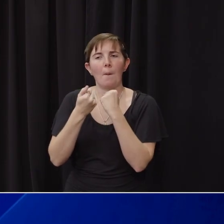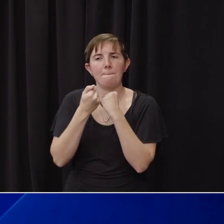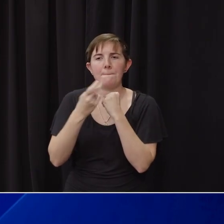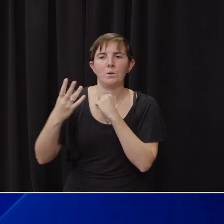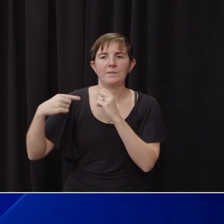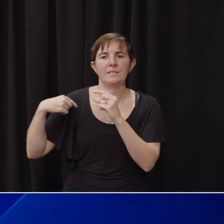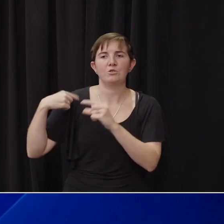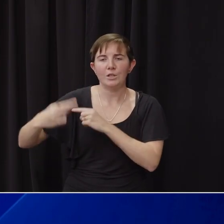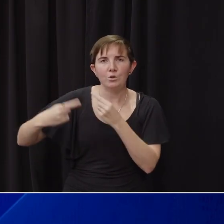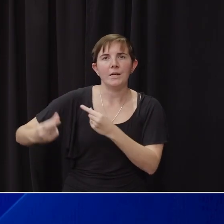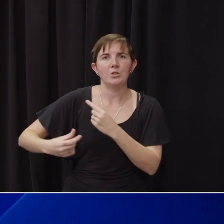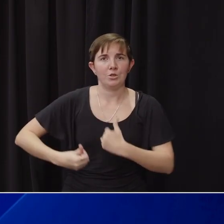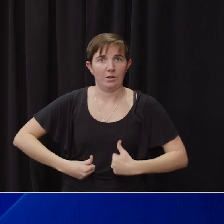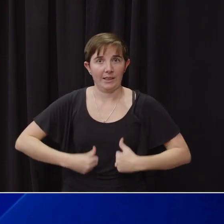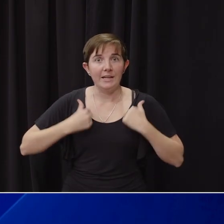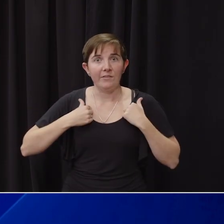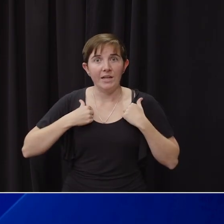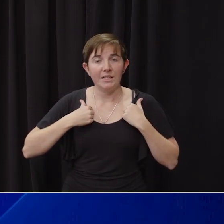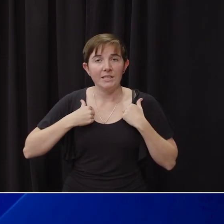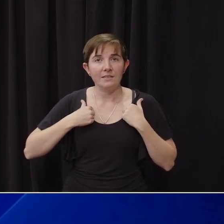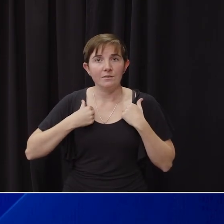multi-generational living,